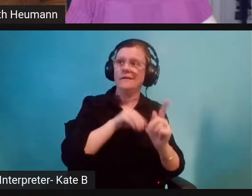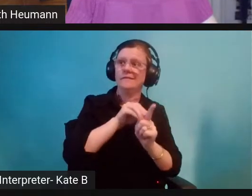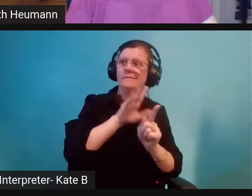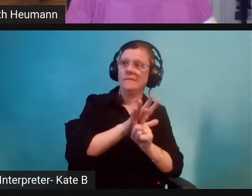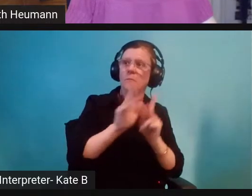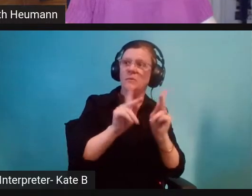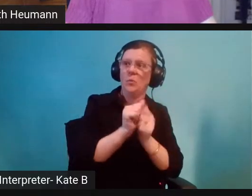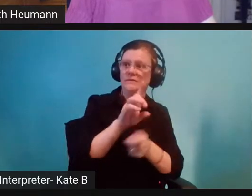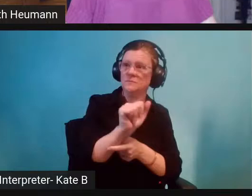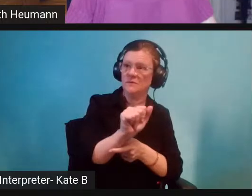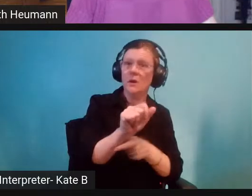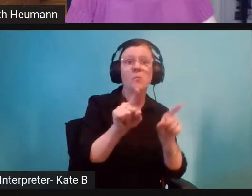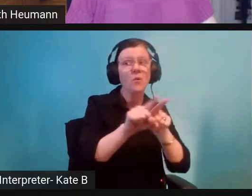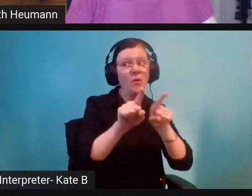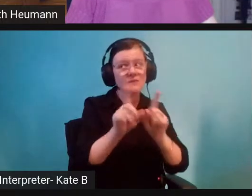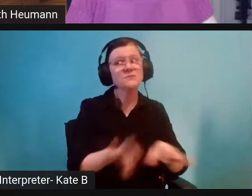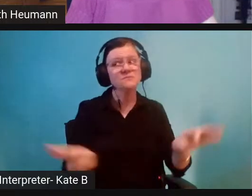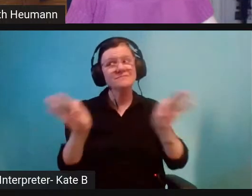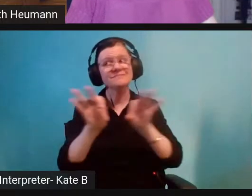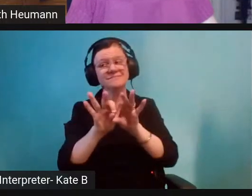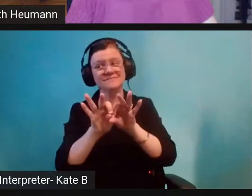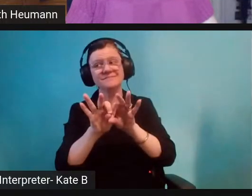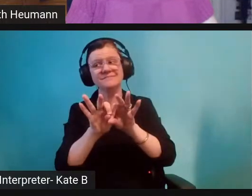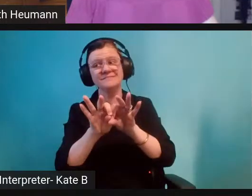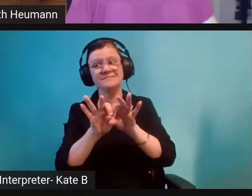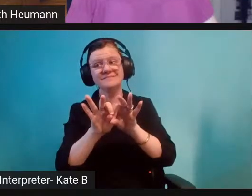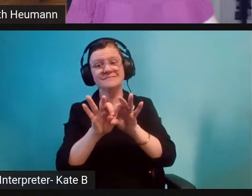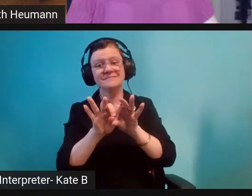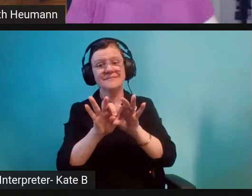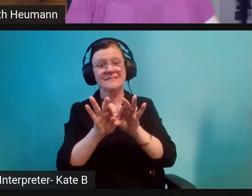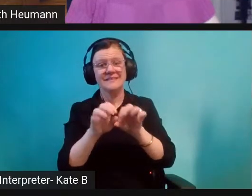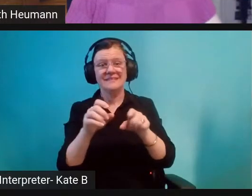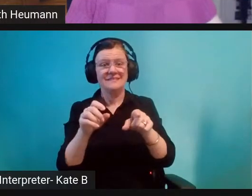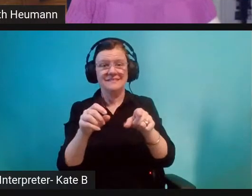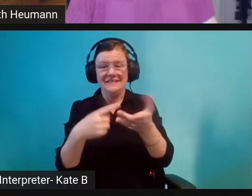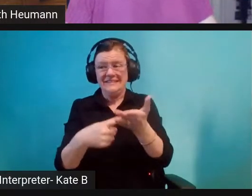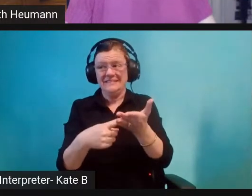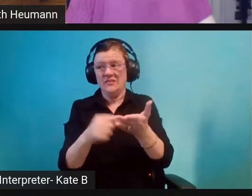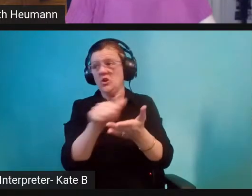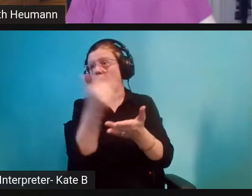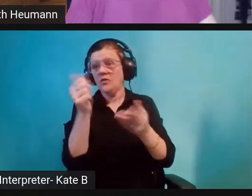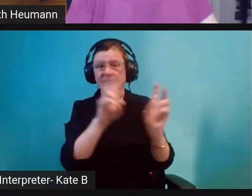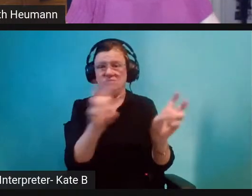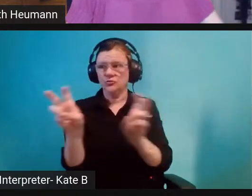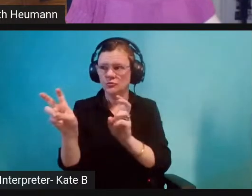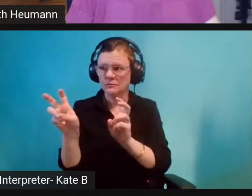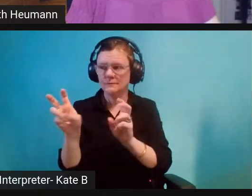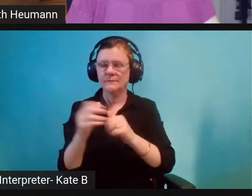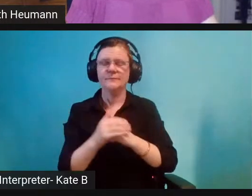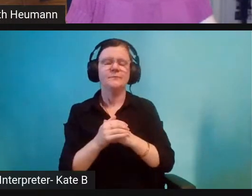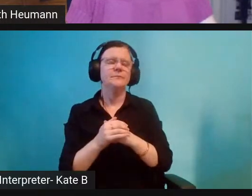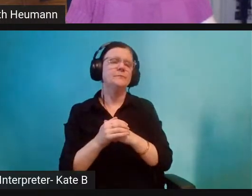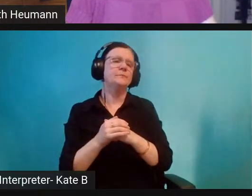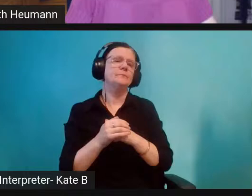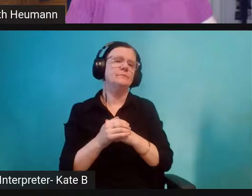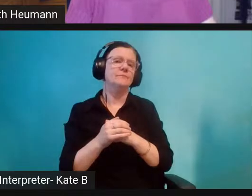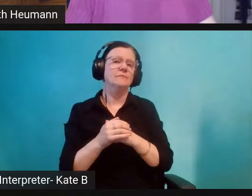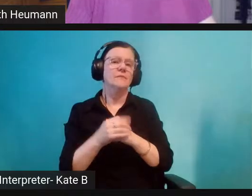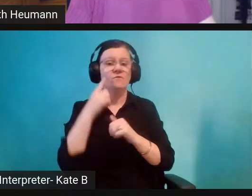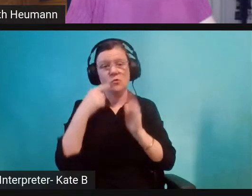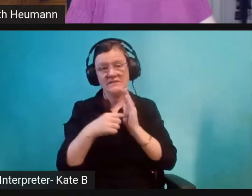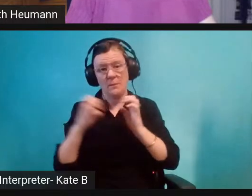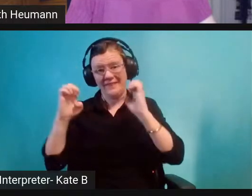equally important, we need to be looking at issues that we've just been discussing too. When we look at the disparities in